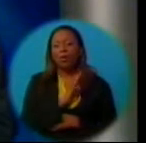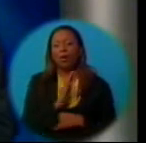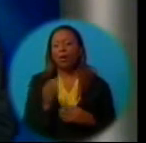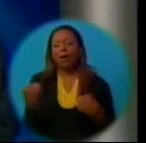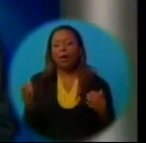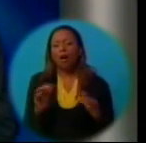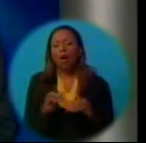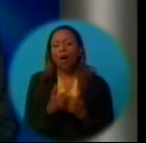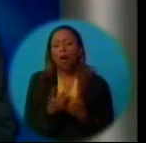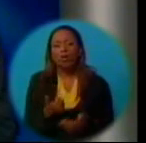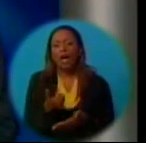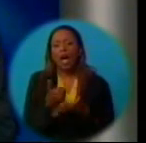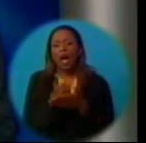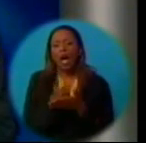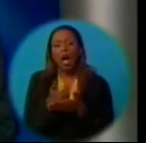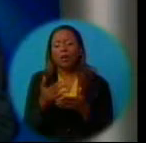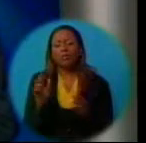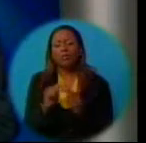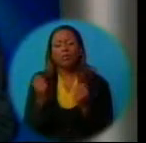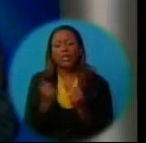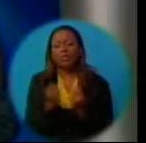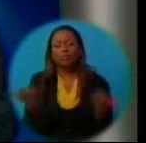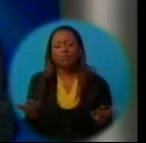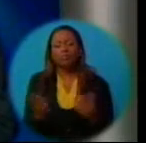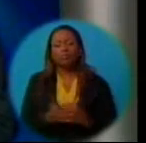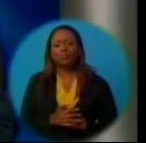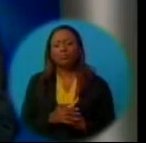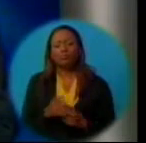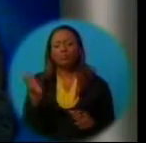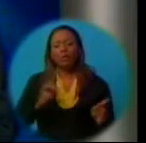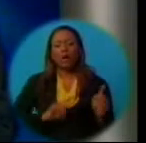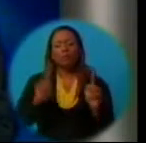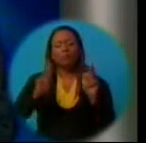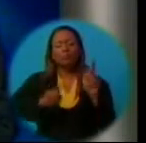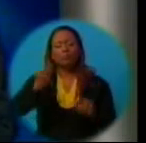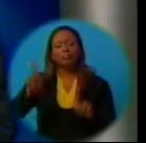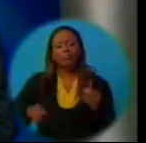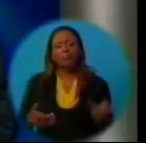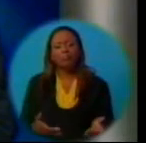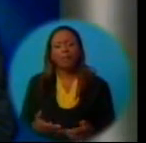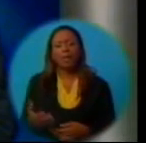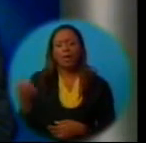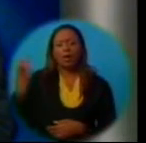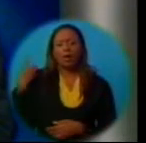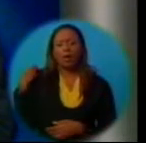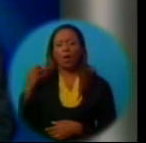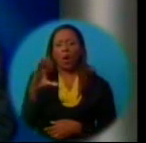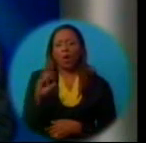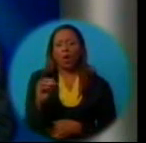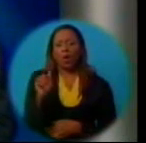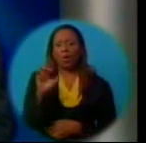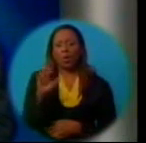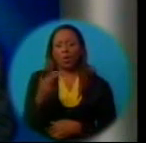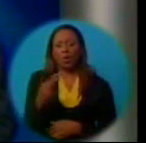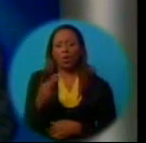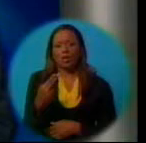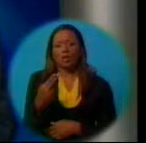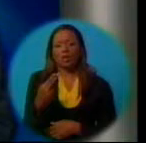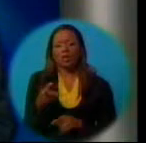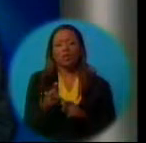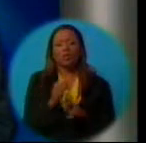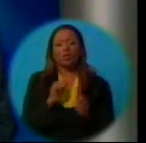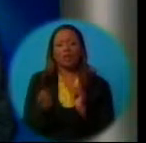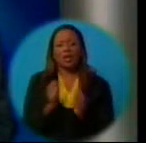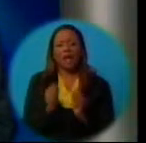is the West Indies Cricket Board doing to assist our batsmen? That is the question being asked by head coach of the Queen's Park Cricket Club of Trinidad